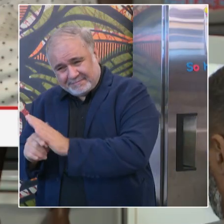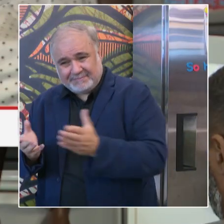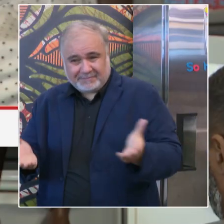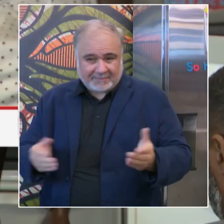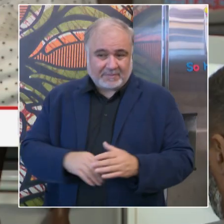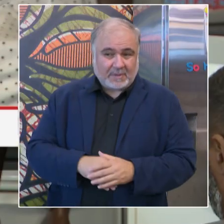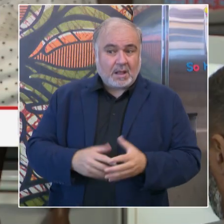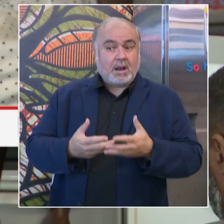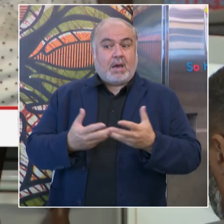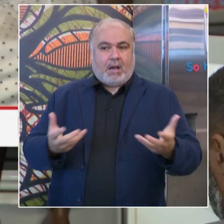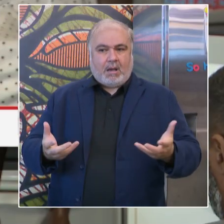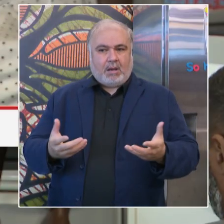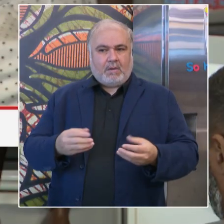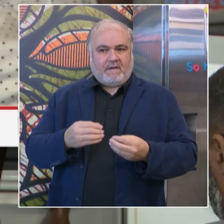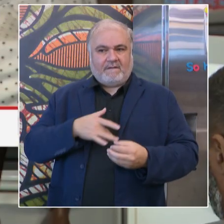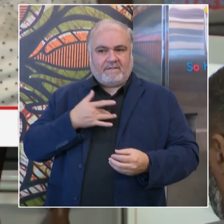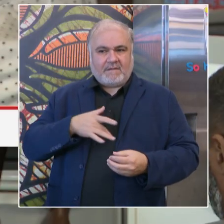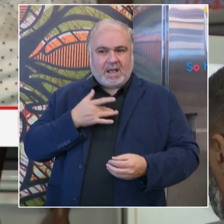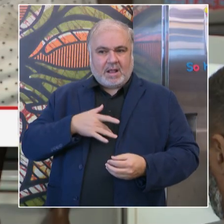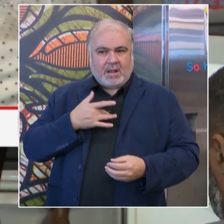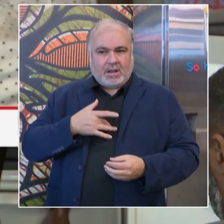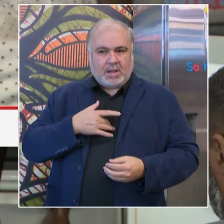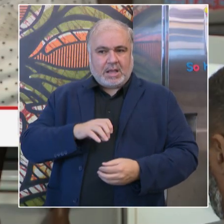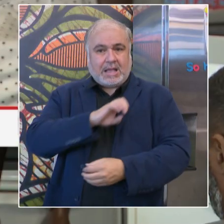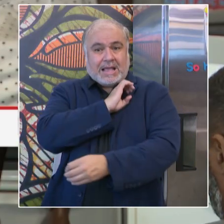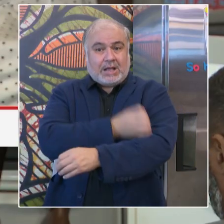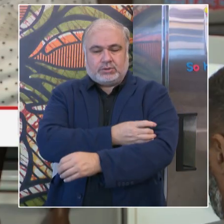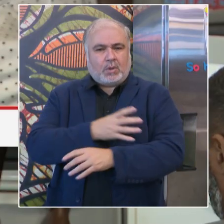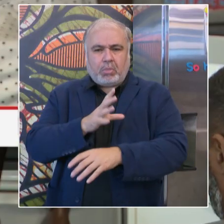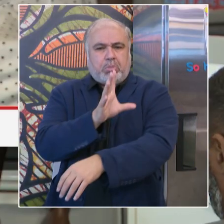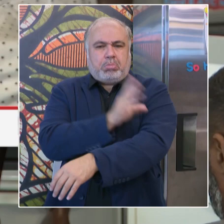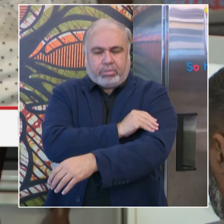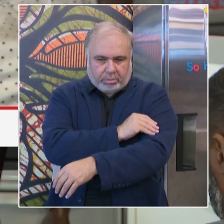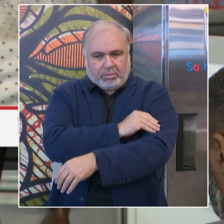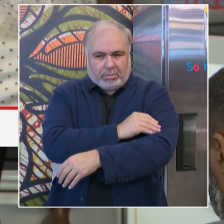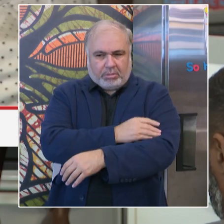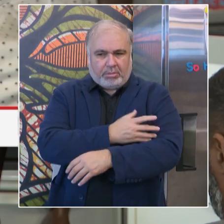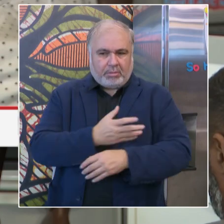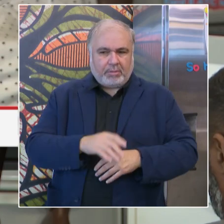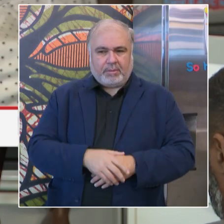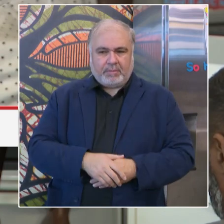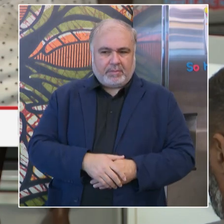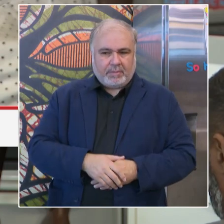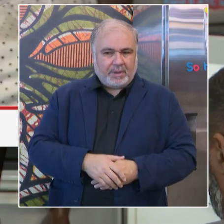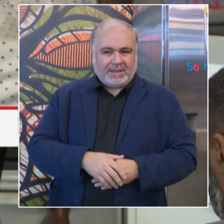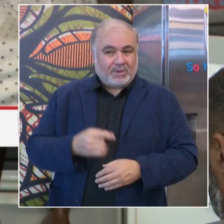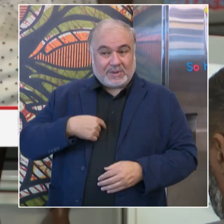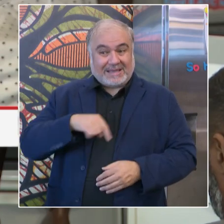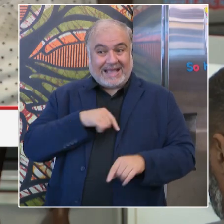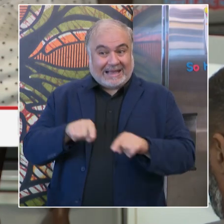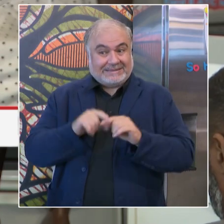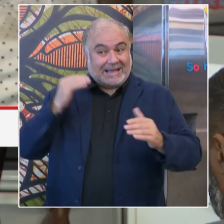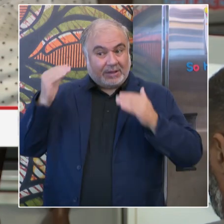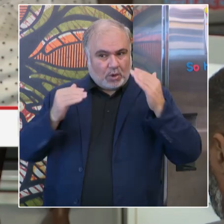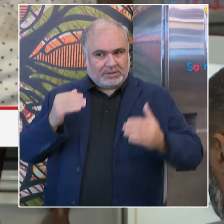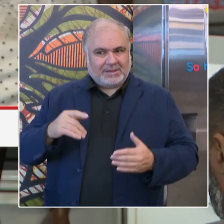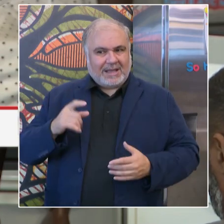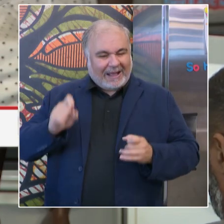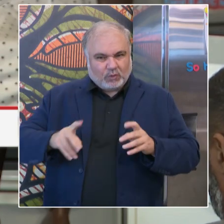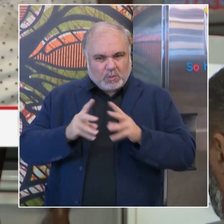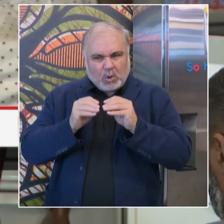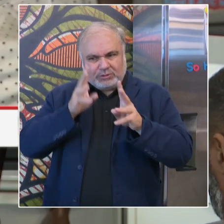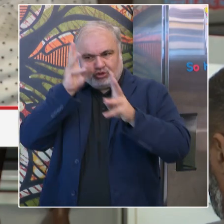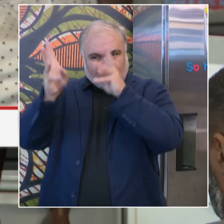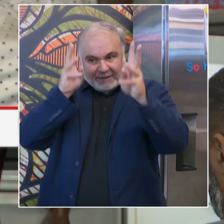folks have to be really, really creative about how to fight all of those